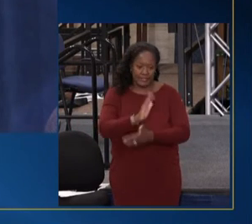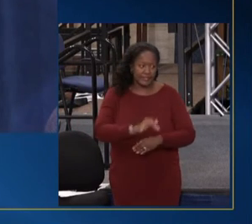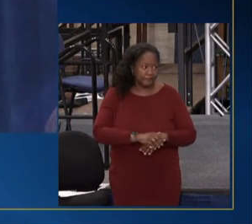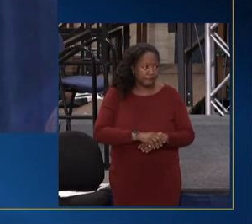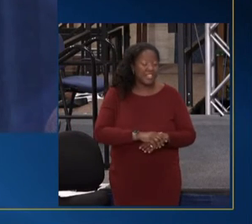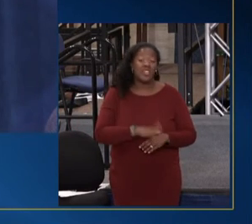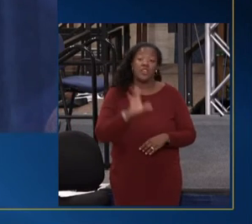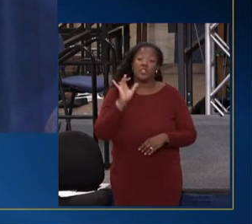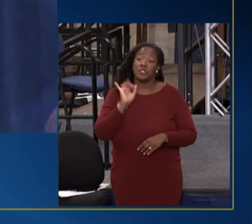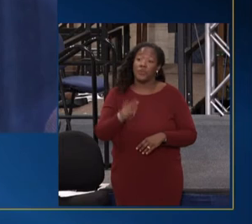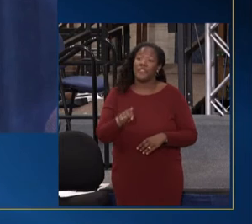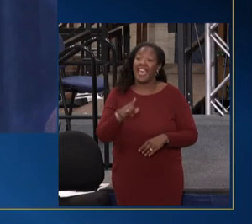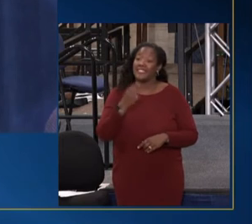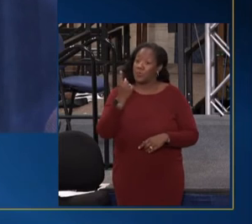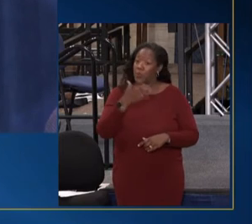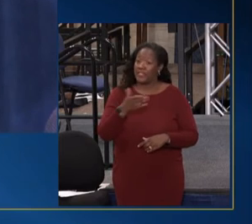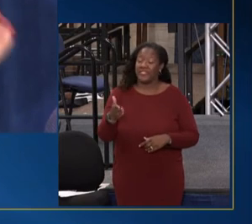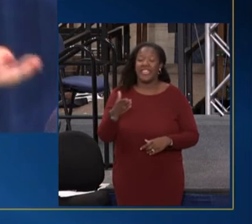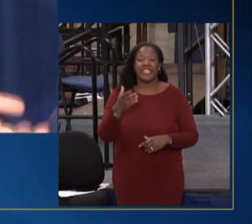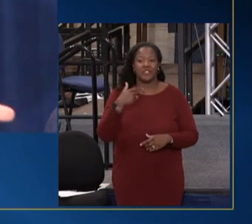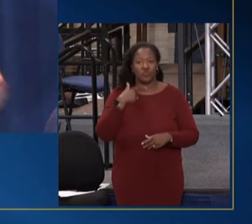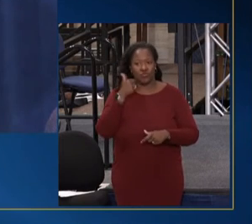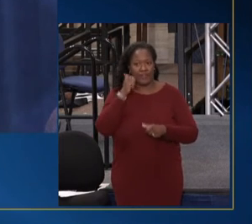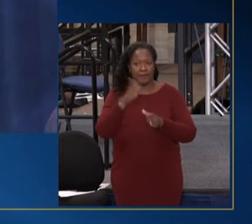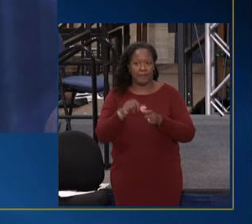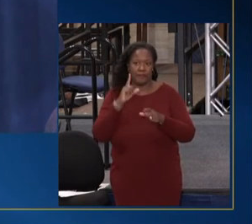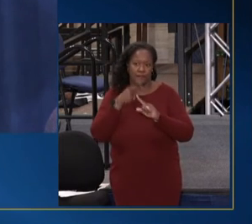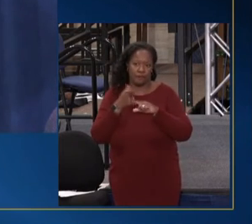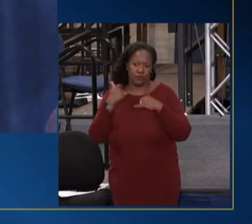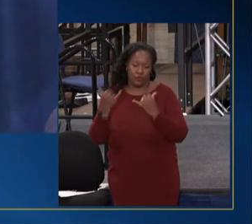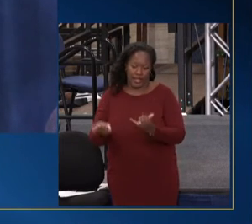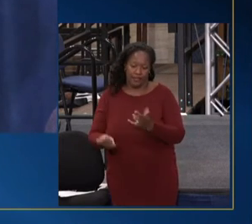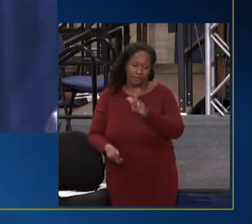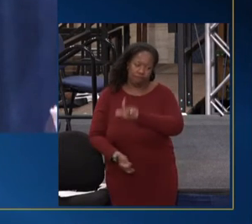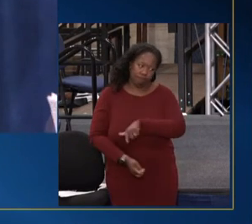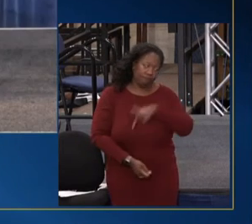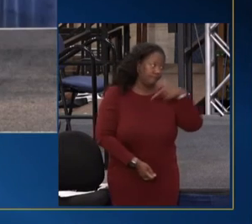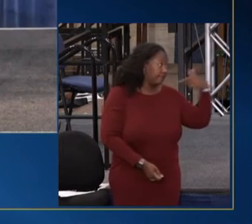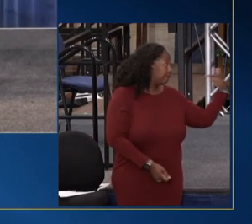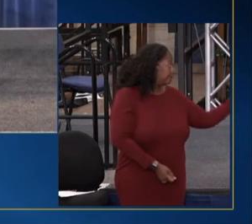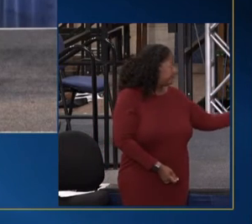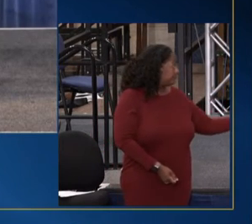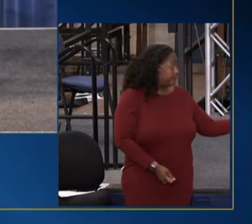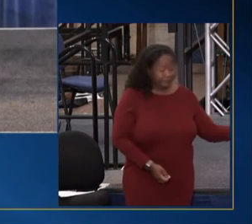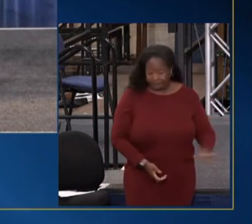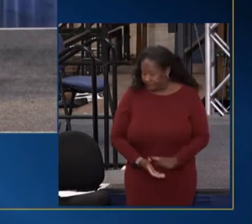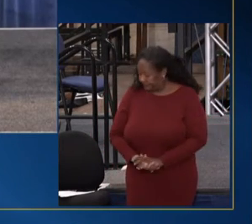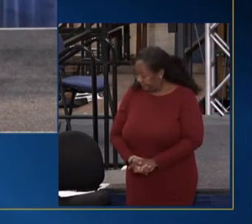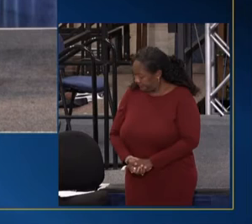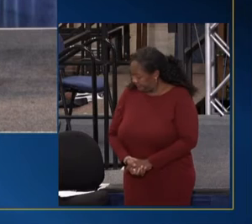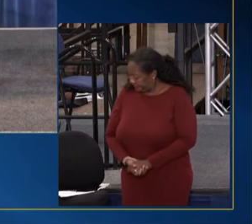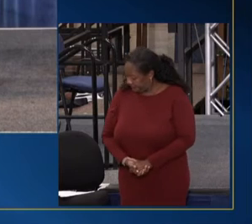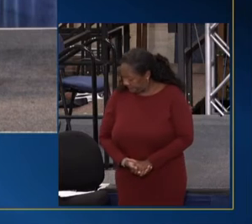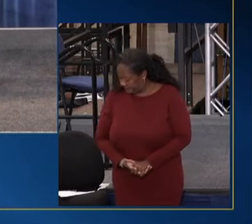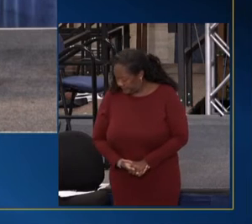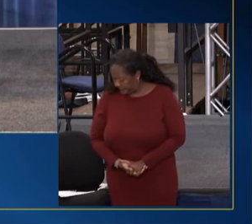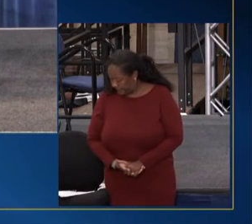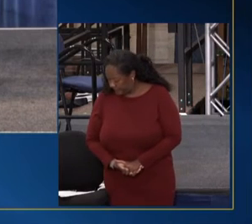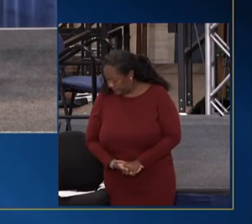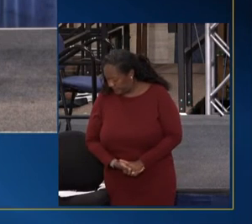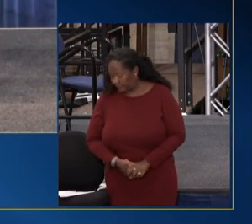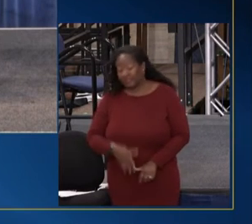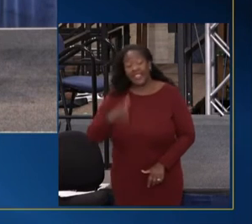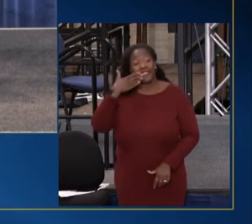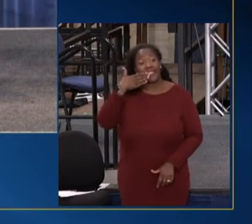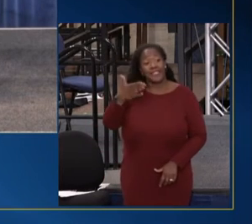would be the thing I'd ask that you take. So I'm going to go ahead and turn it over here so you can get to the next. Thank you so much. It is such an honor to be here.